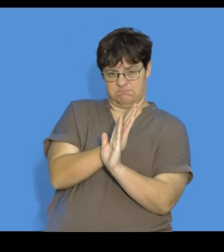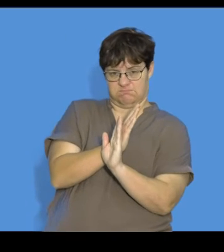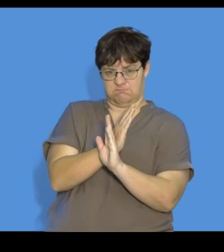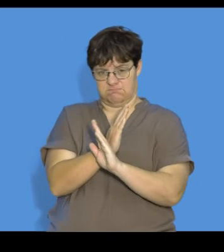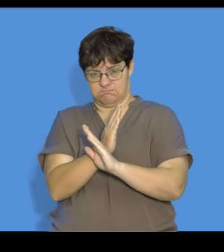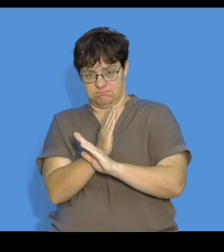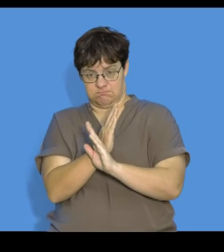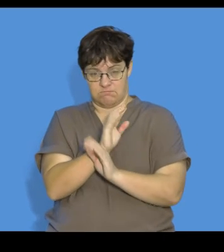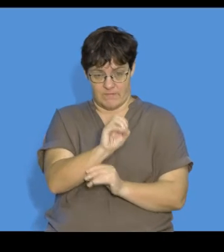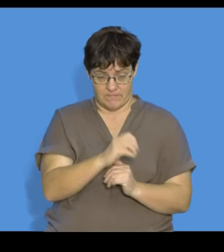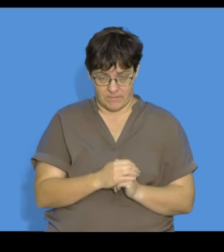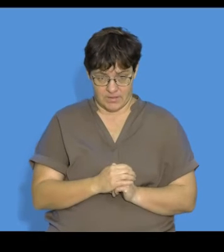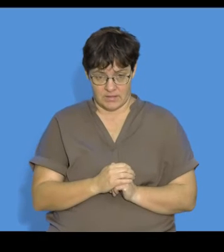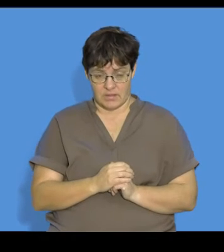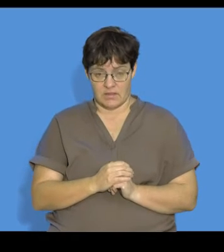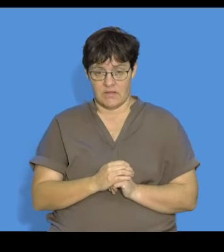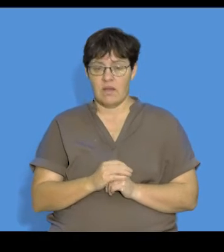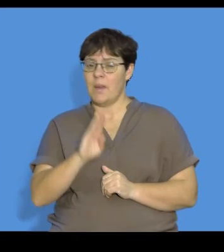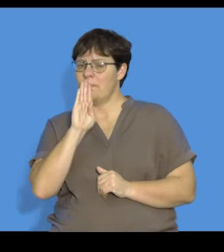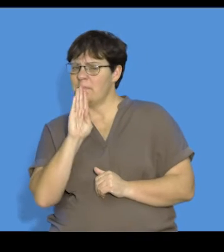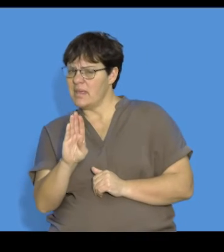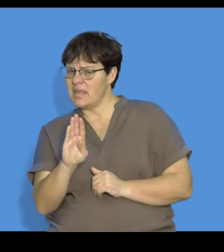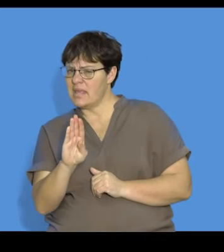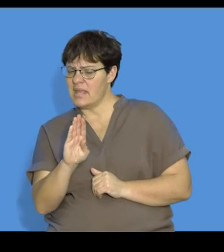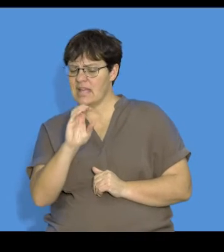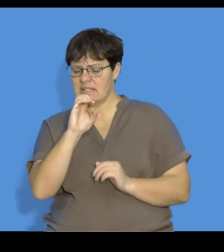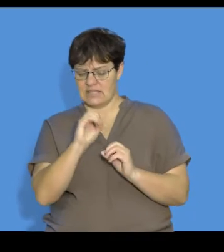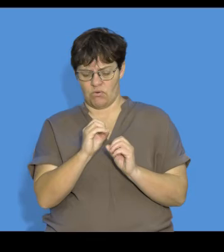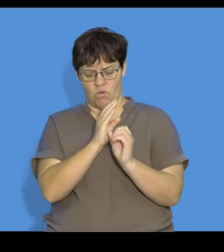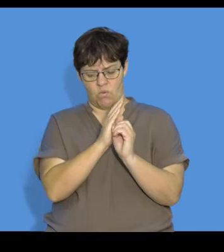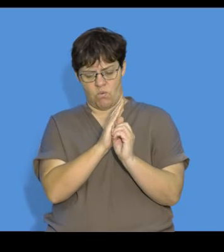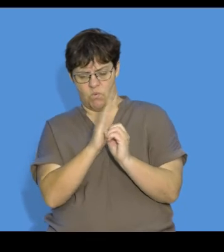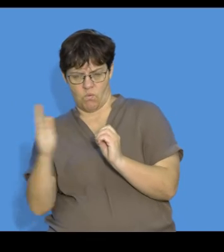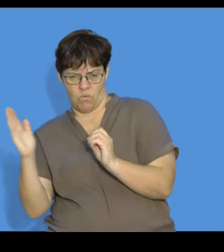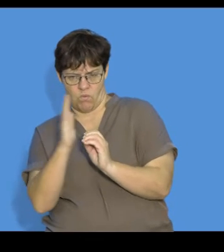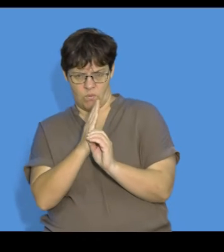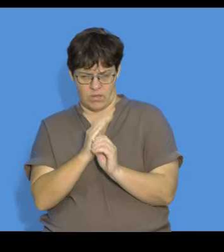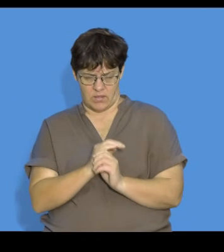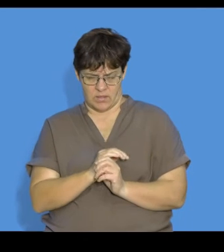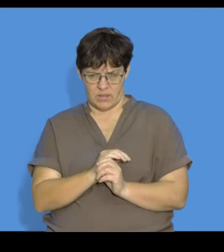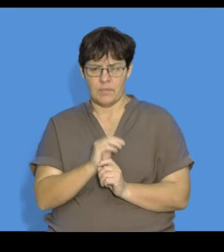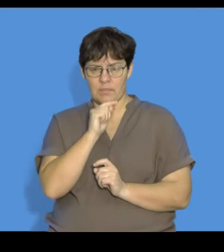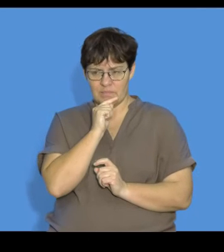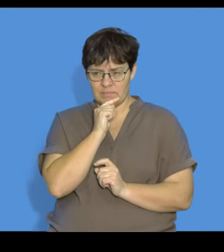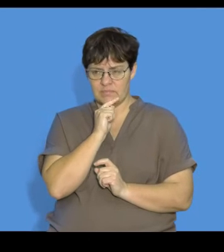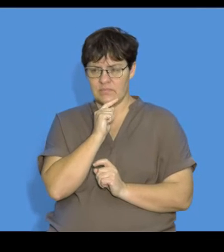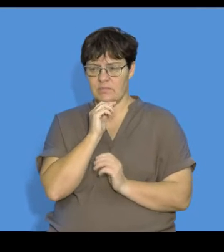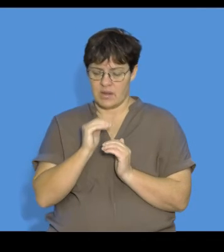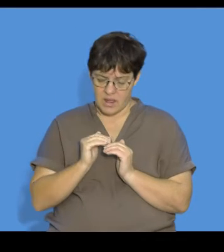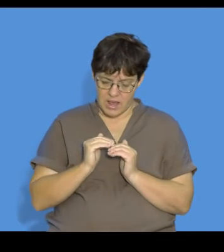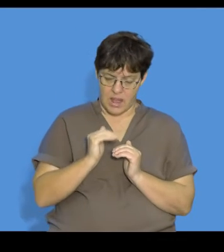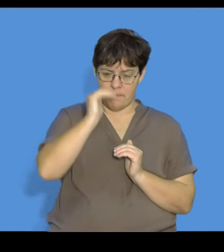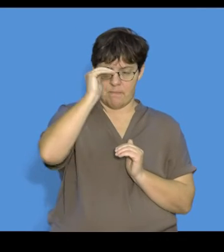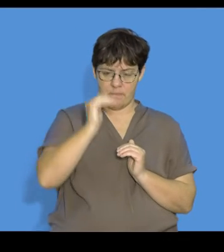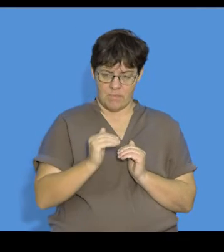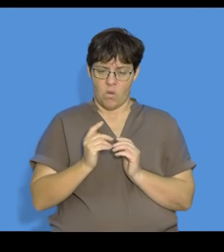steeper. But now, if b is greater than 0, it means that the graph moves